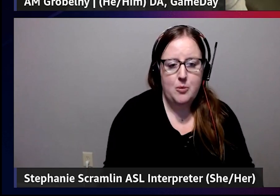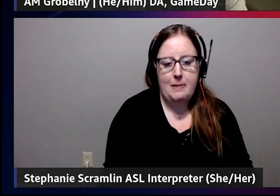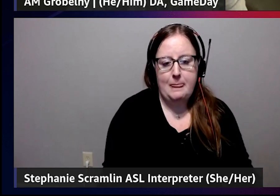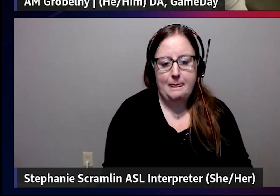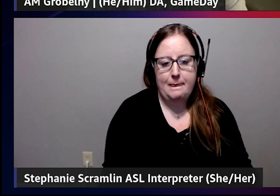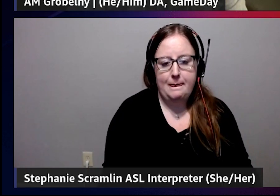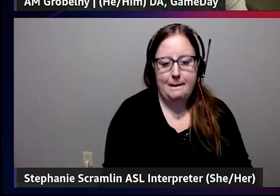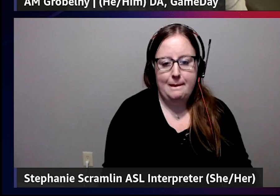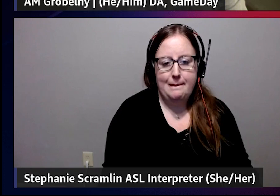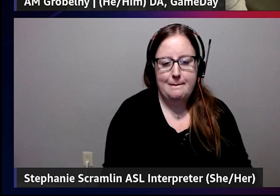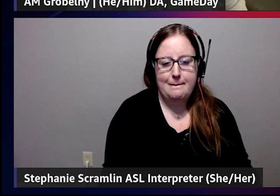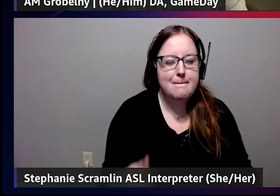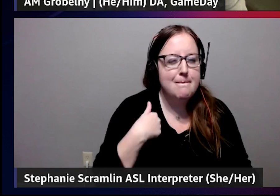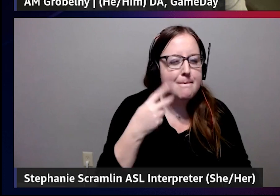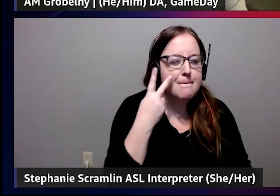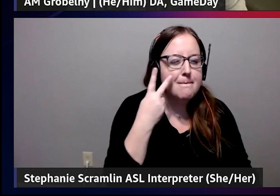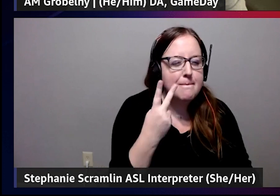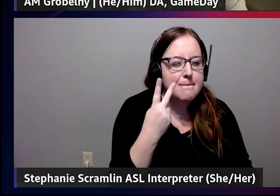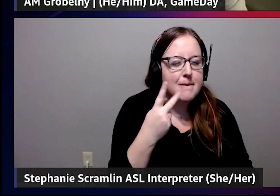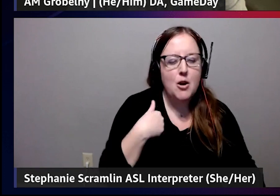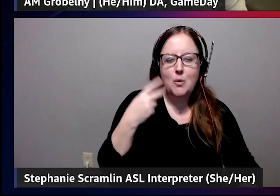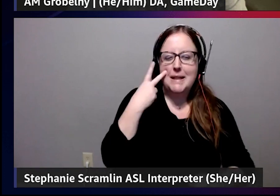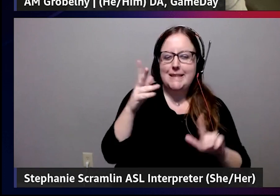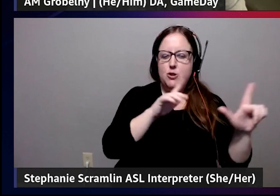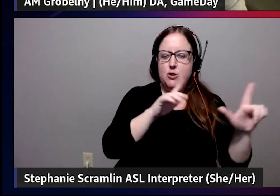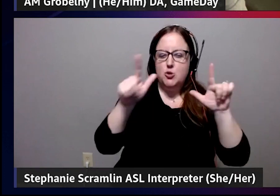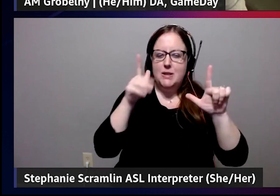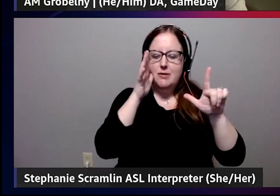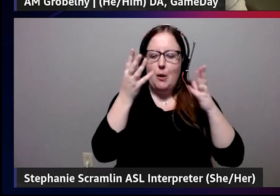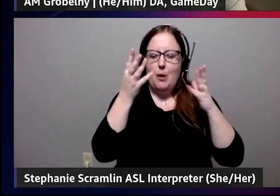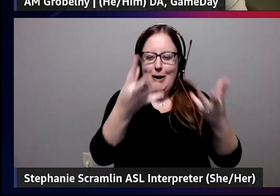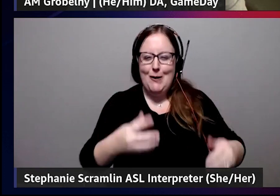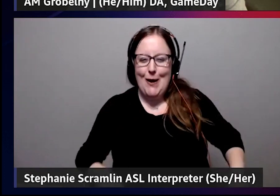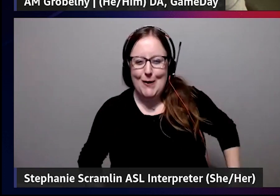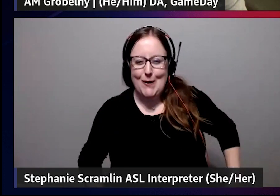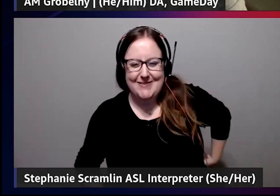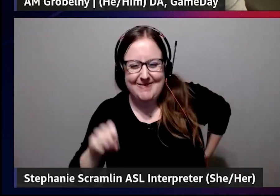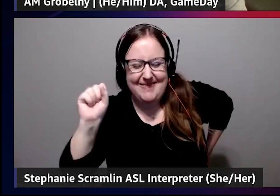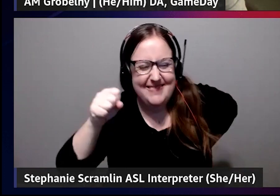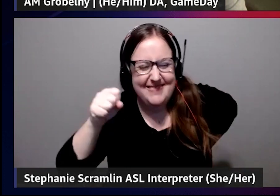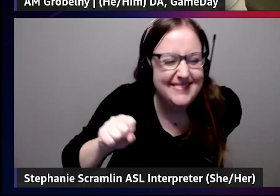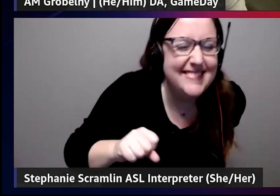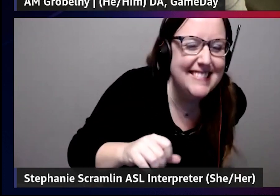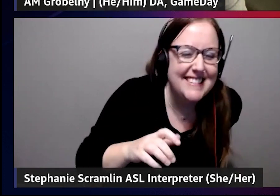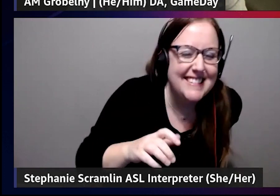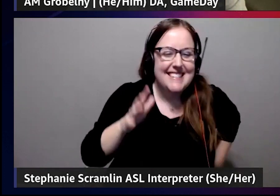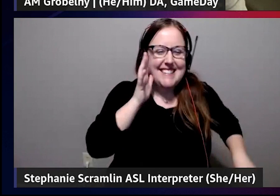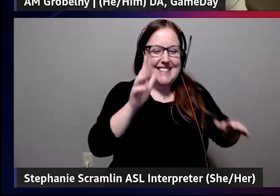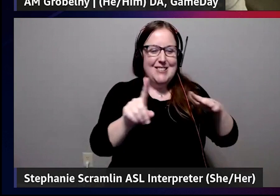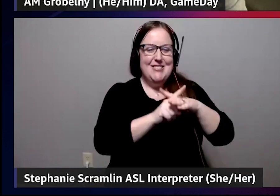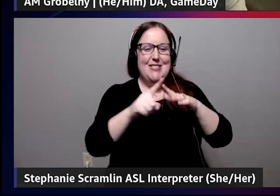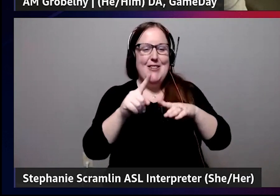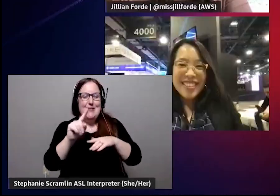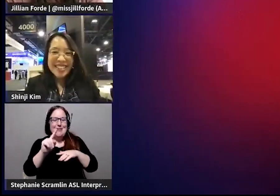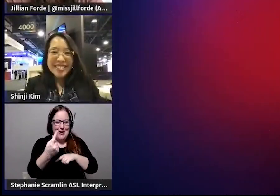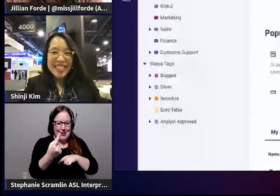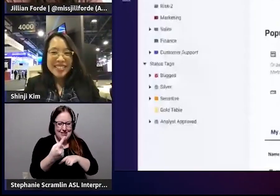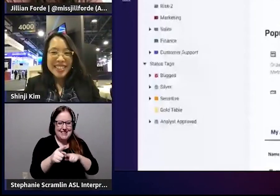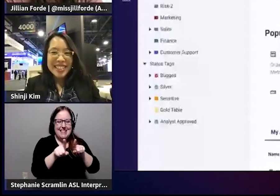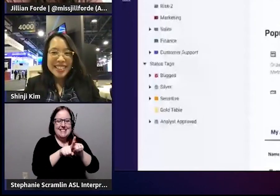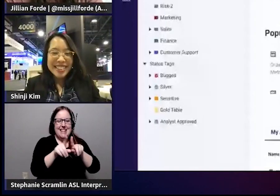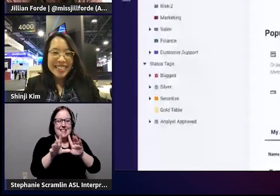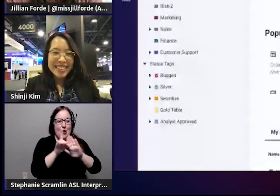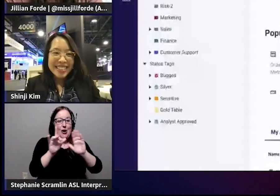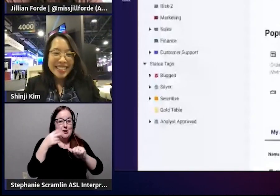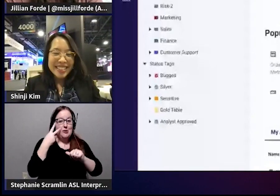I'm keeping an eye. When I see your screen, I'll throw it up. Yeah, you guys are going to show up first, and then here's SelectStar. Can you guys see my